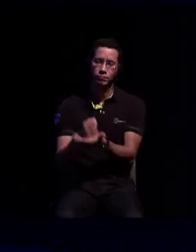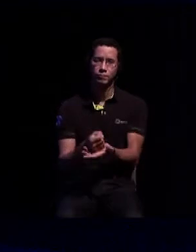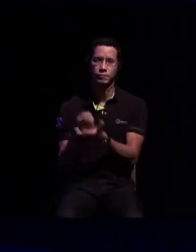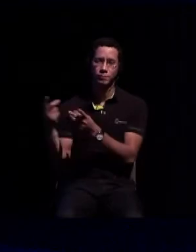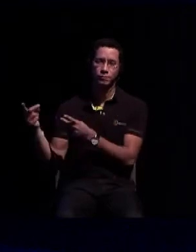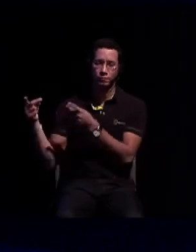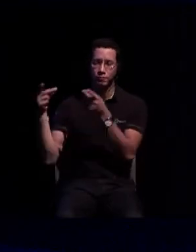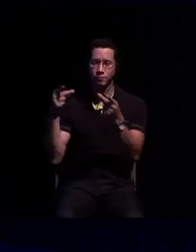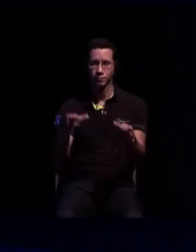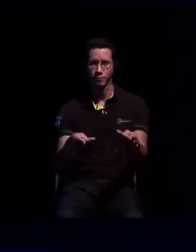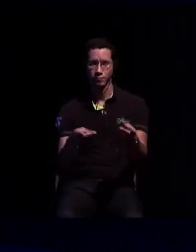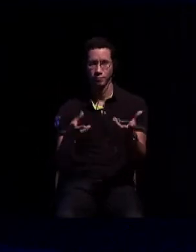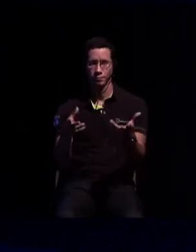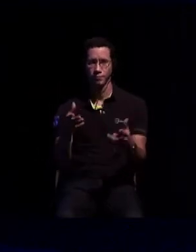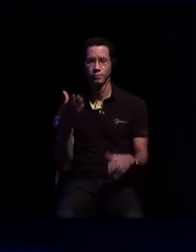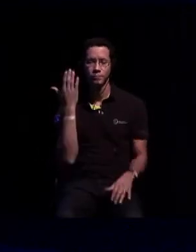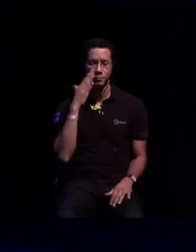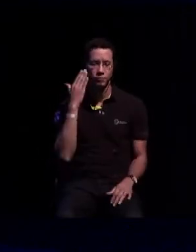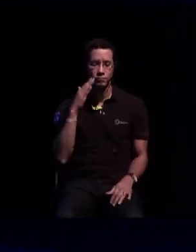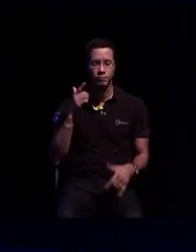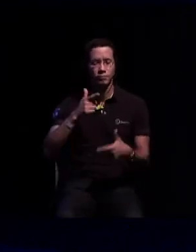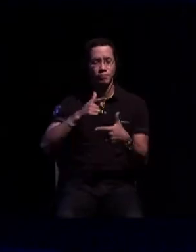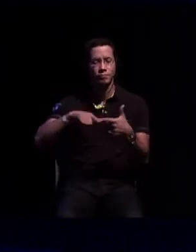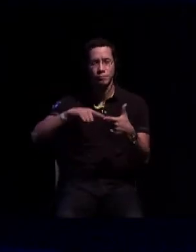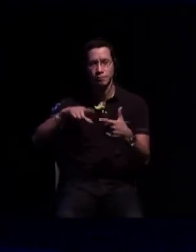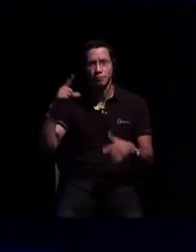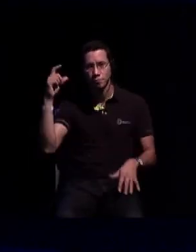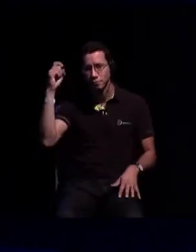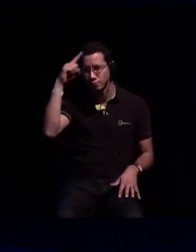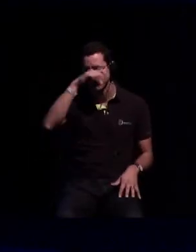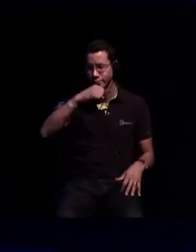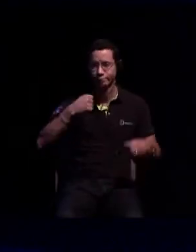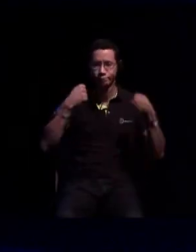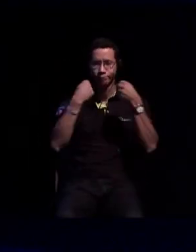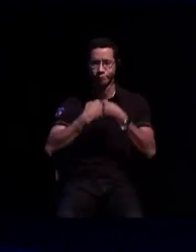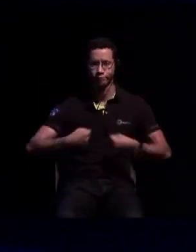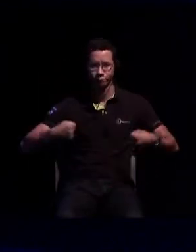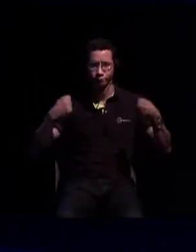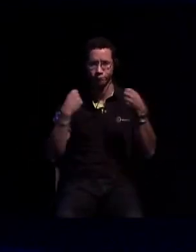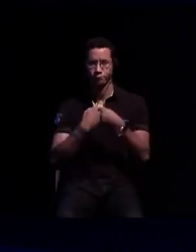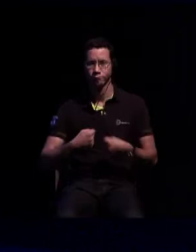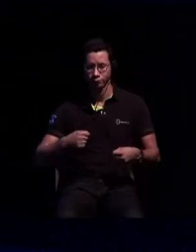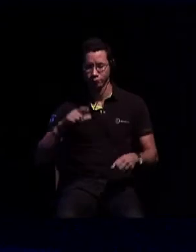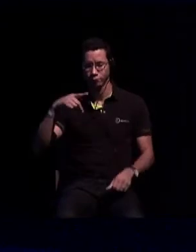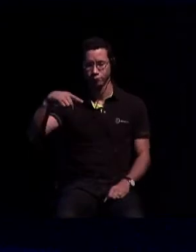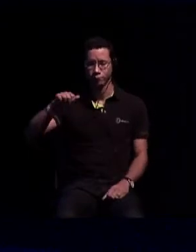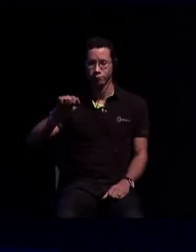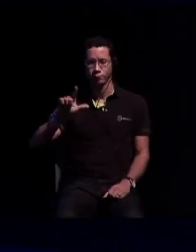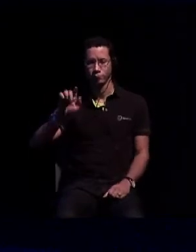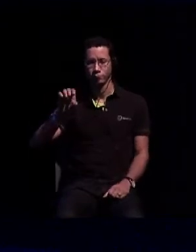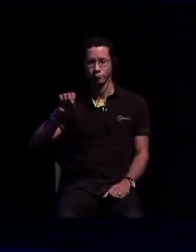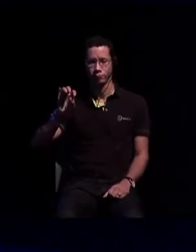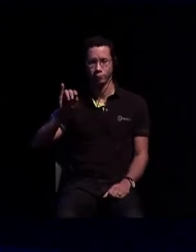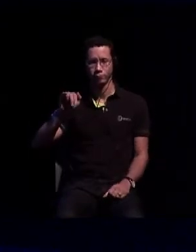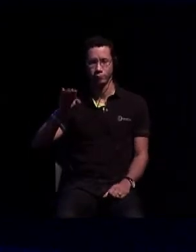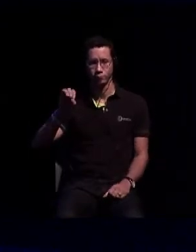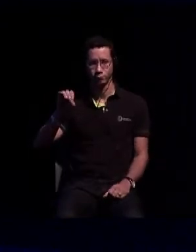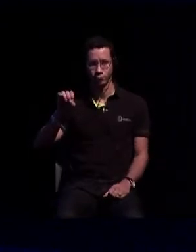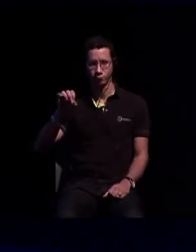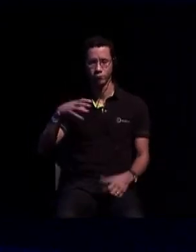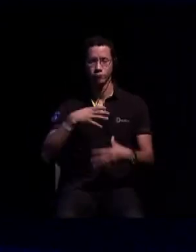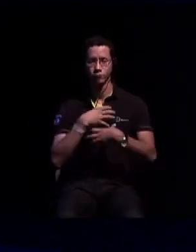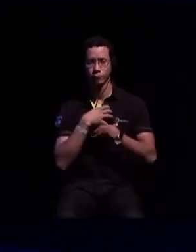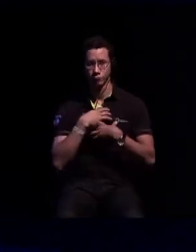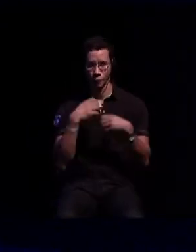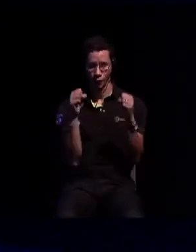the difficulties and the struggles of the Palestinian people. But they don't do it in a one-sided way. When they do their tours, they encourage